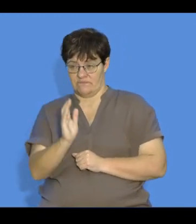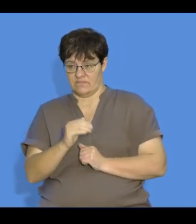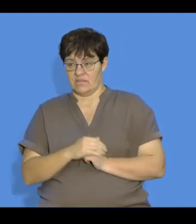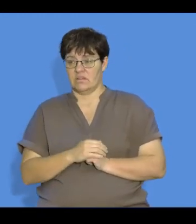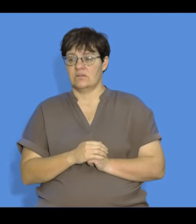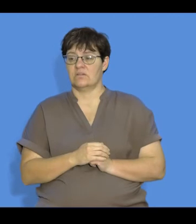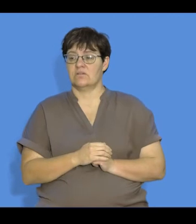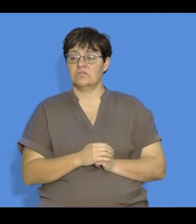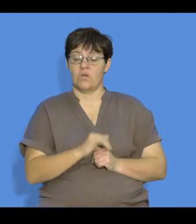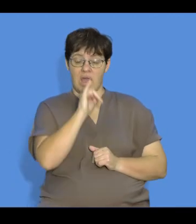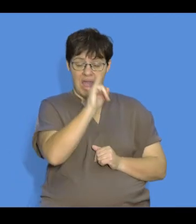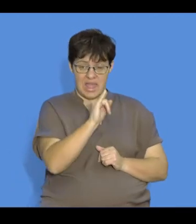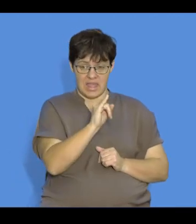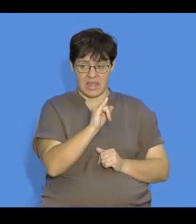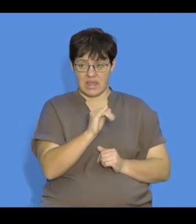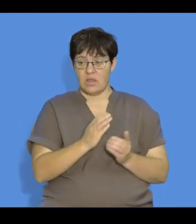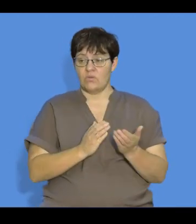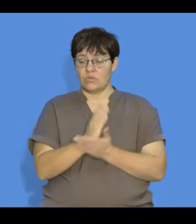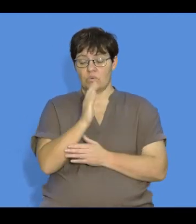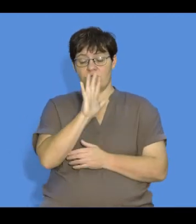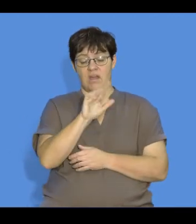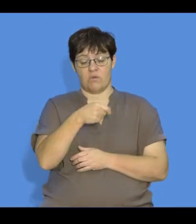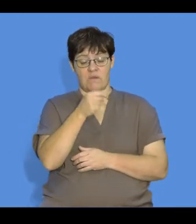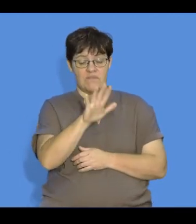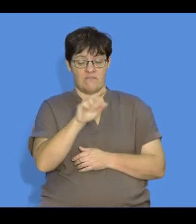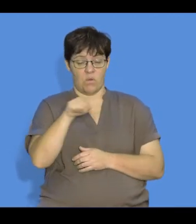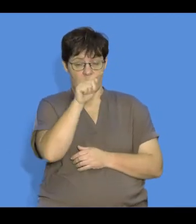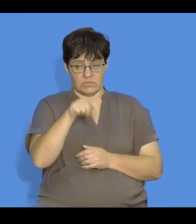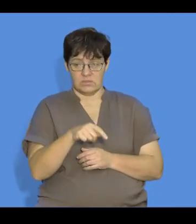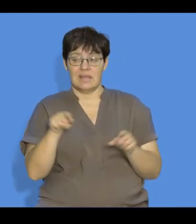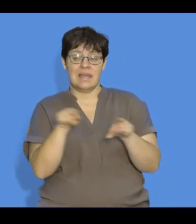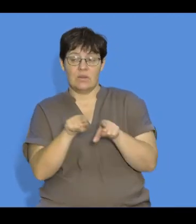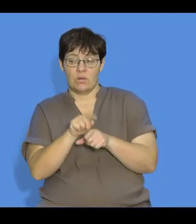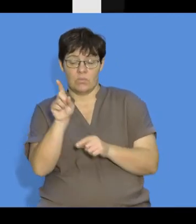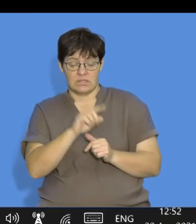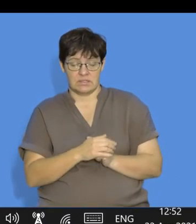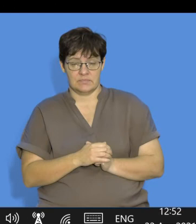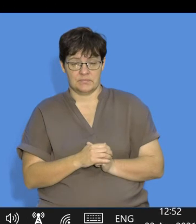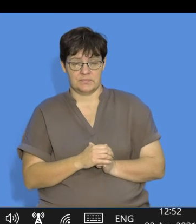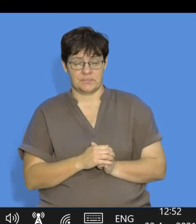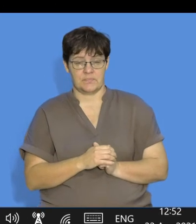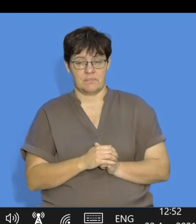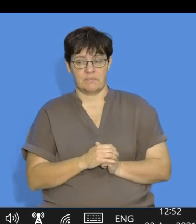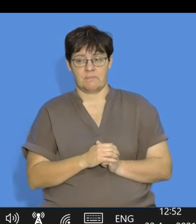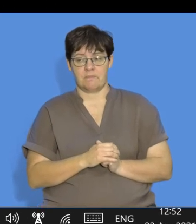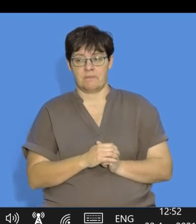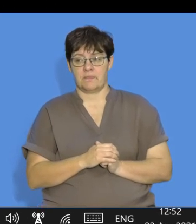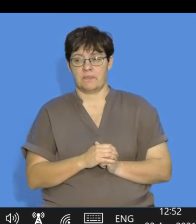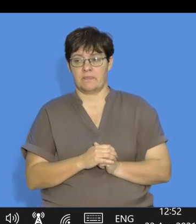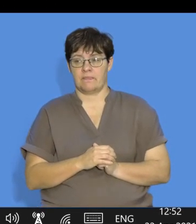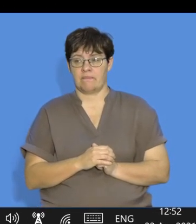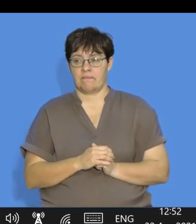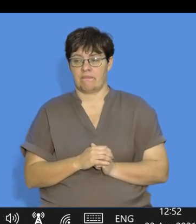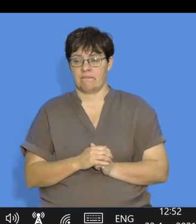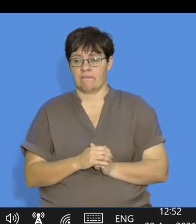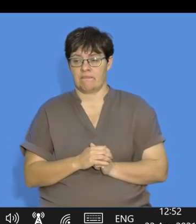through 5.5 ohms is equals to, right, if we go to our calculator, what do we